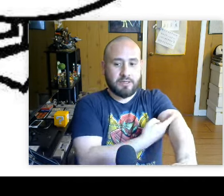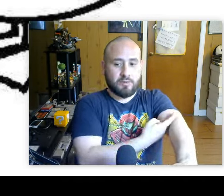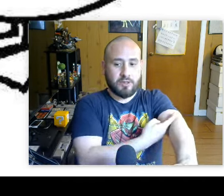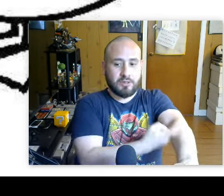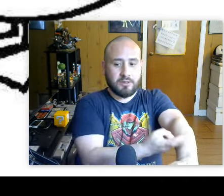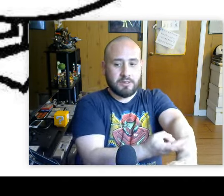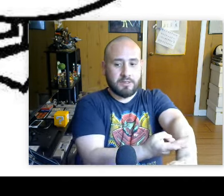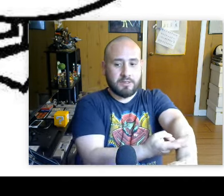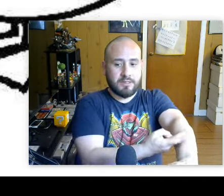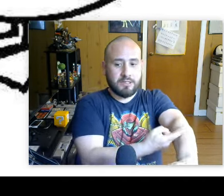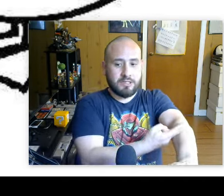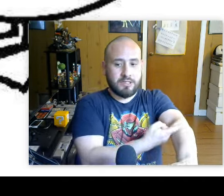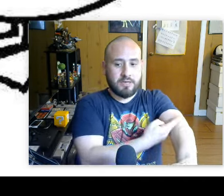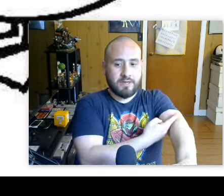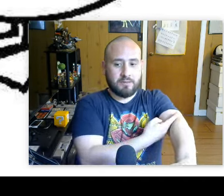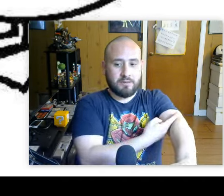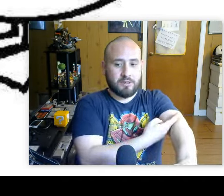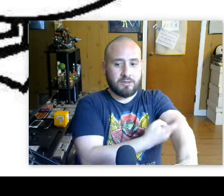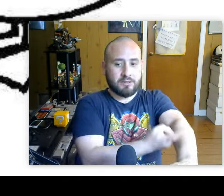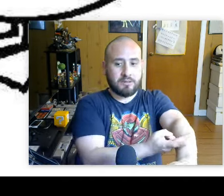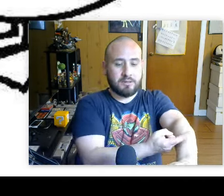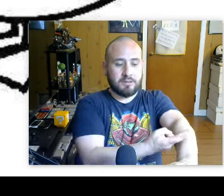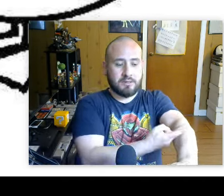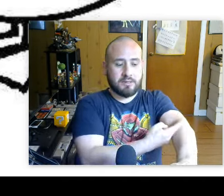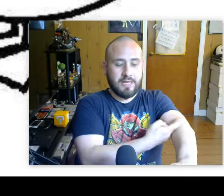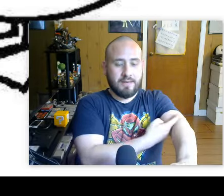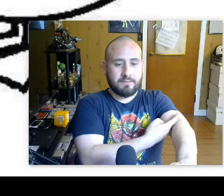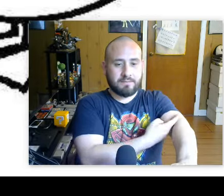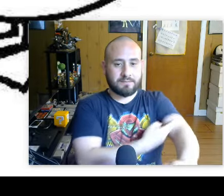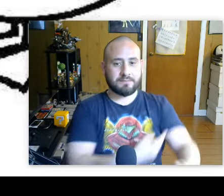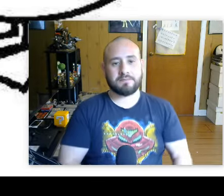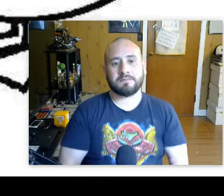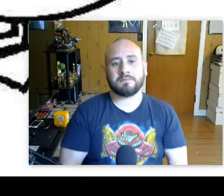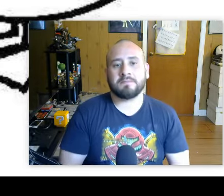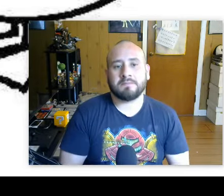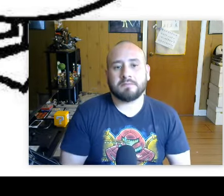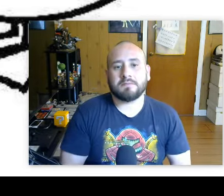shearing the wool. Shearing the wool. Lamb.